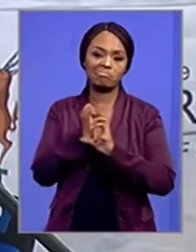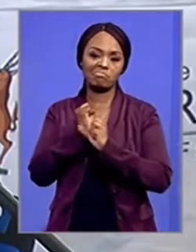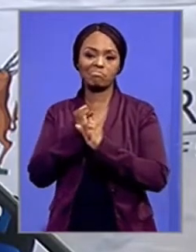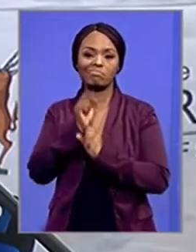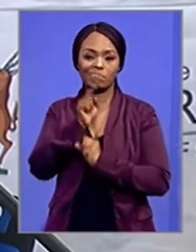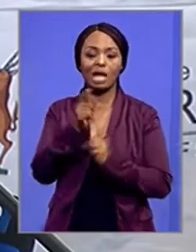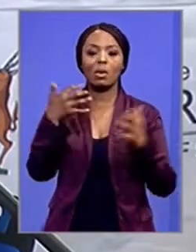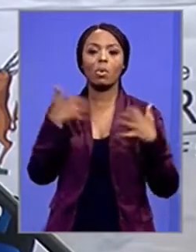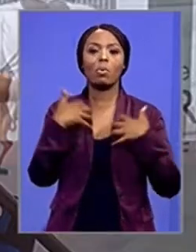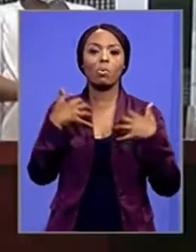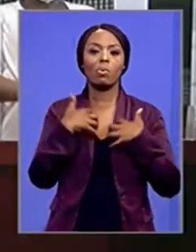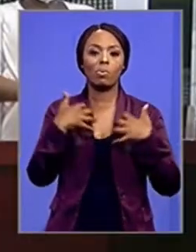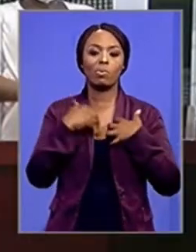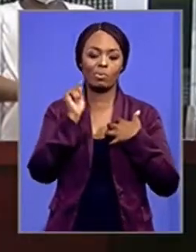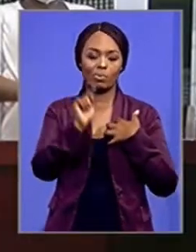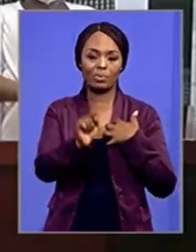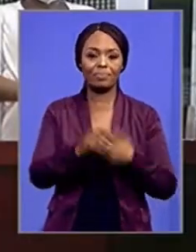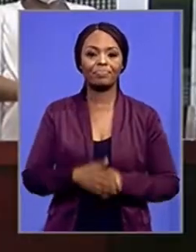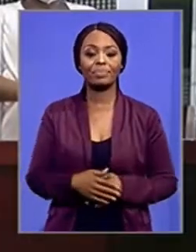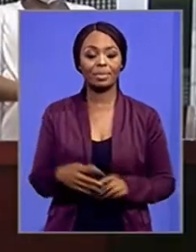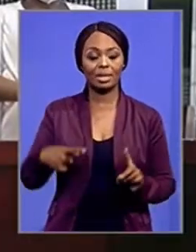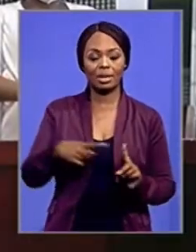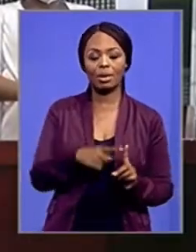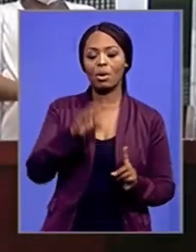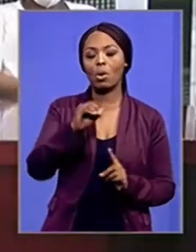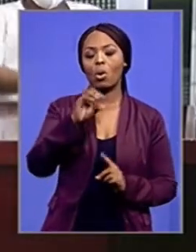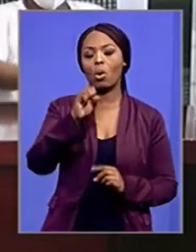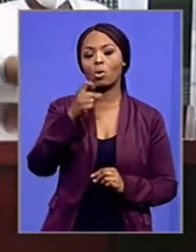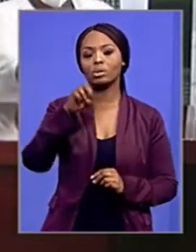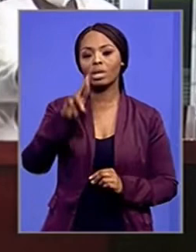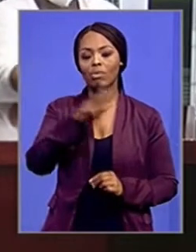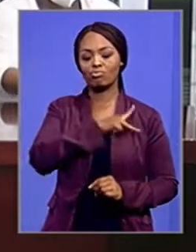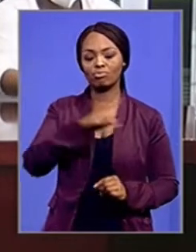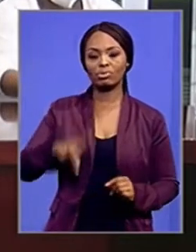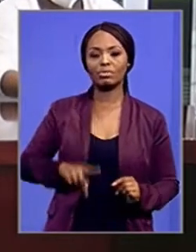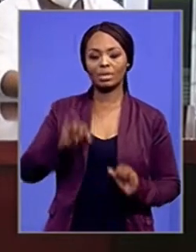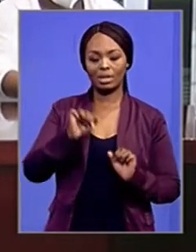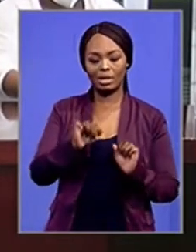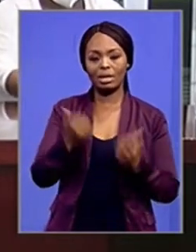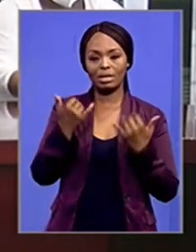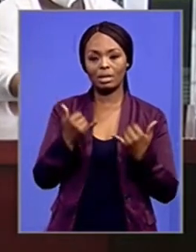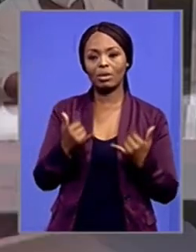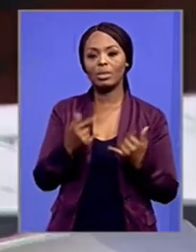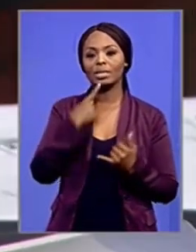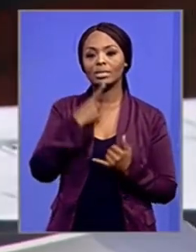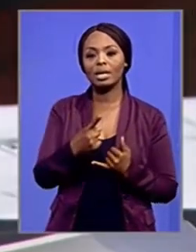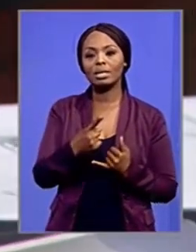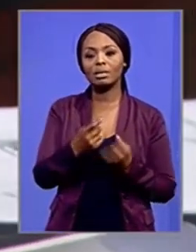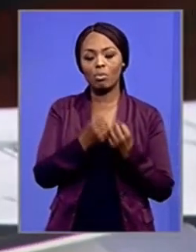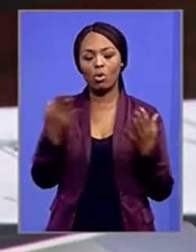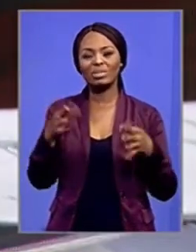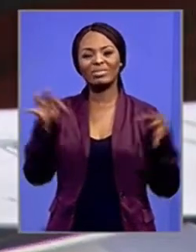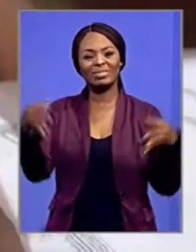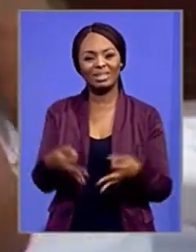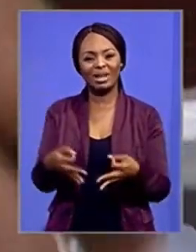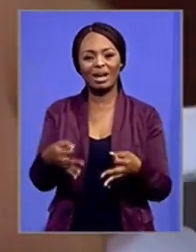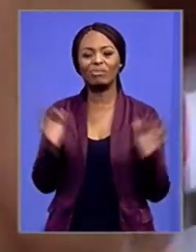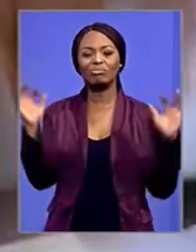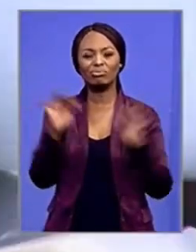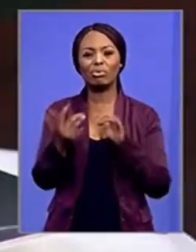Kapa Botjhabela Oscar Mabuyane o tobokeditse maikutlo dintlheng tse mabapi le mafu mabollong nakong ena ya sehla sa hlabula